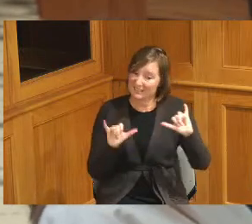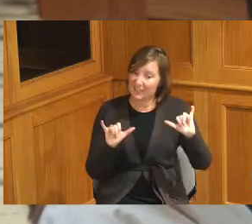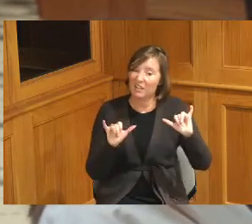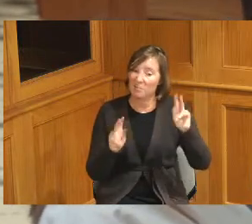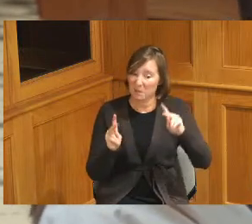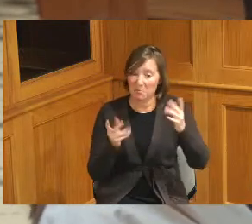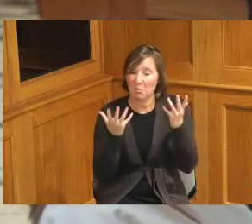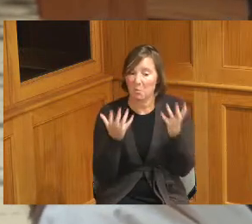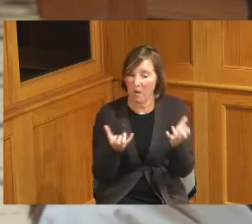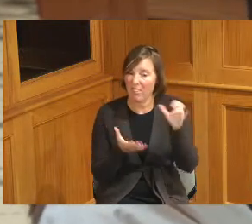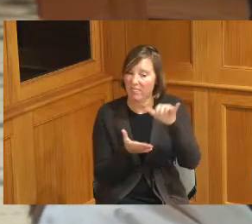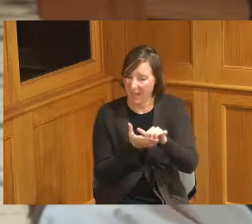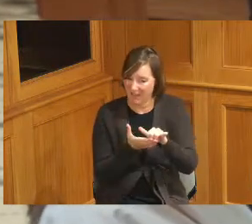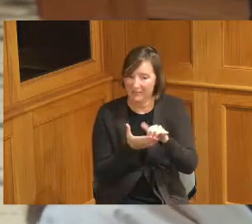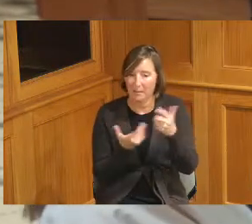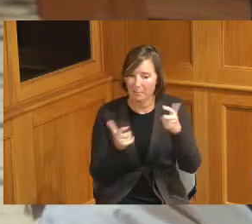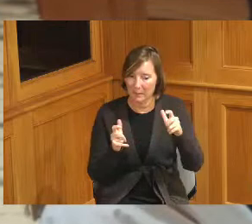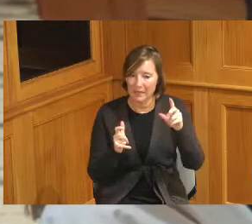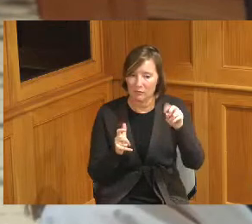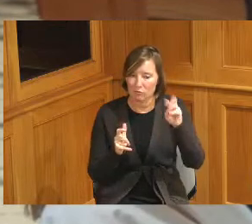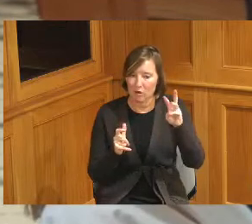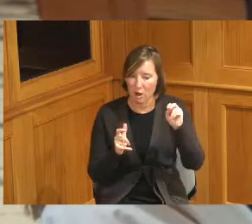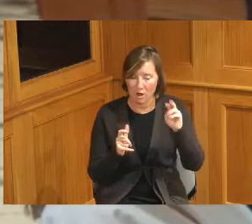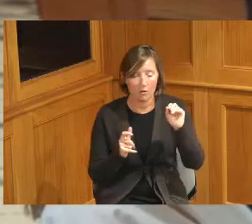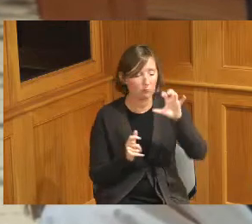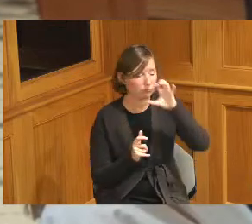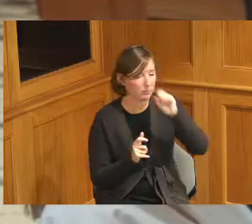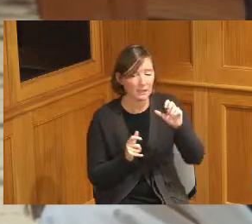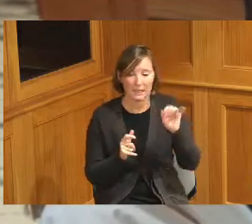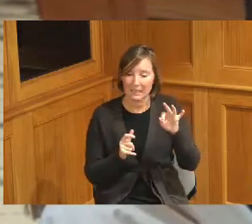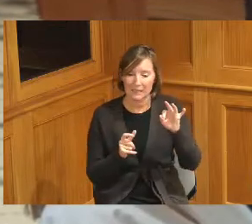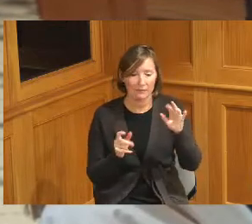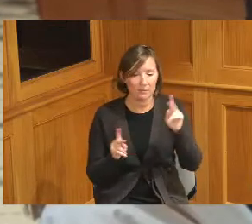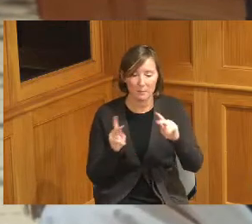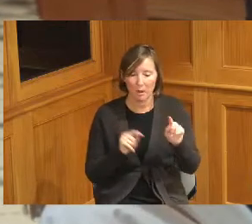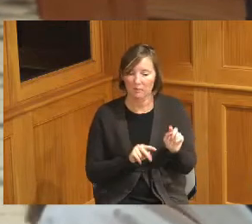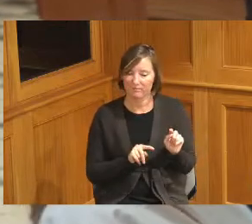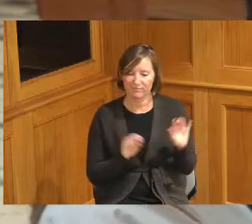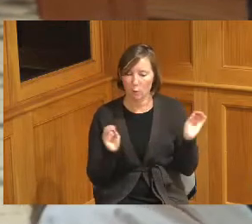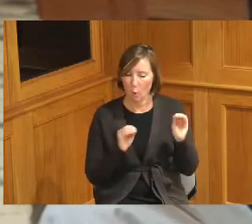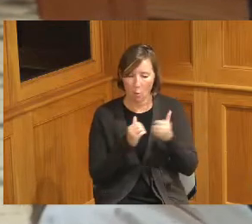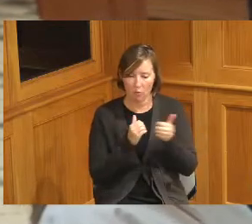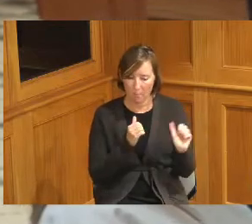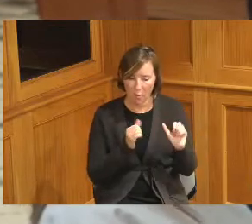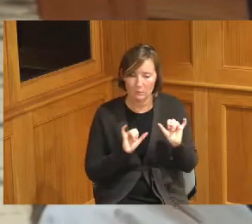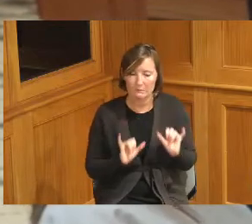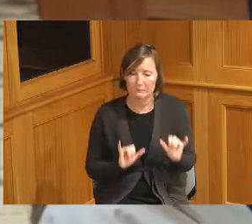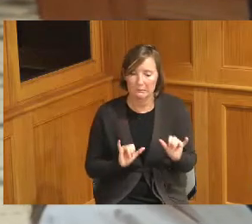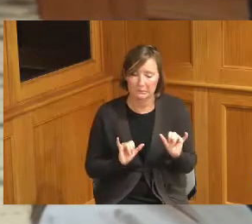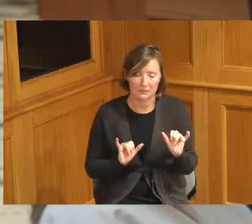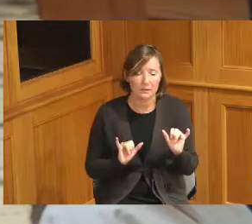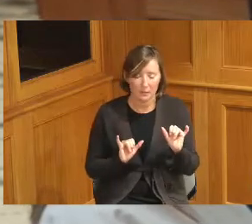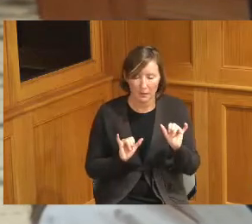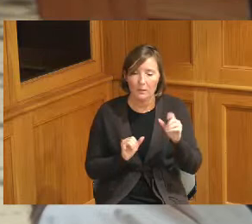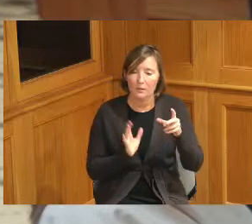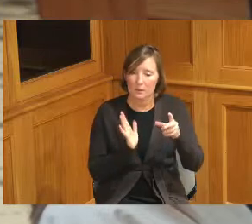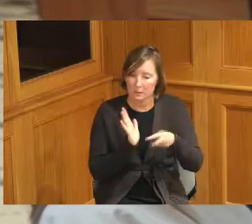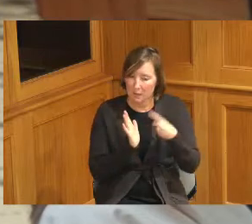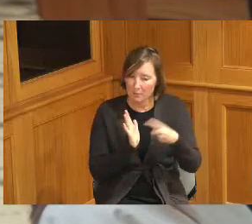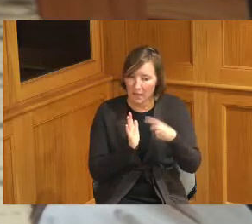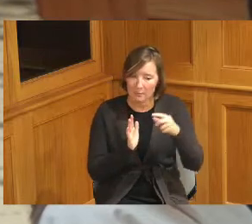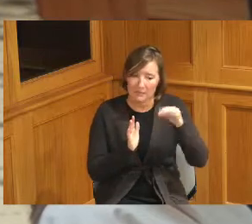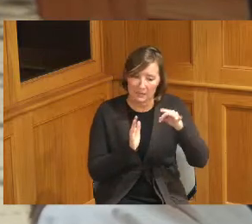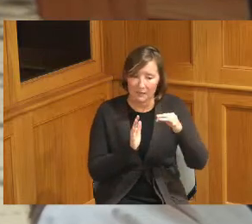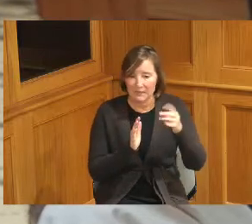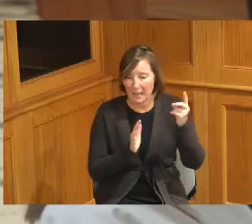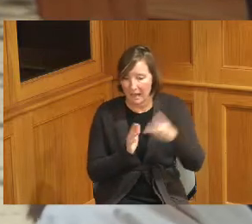somebody going to work where there is no remote work, or are they going to come to a place where there's either remote work or a hybrid